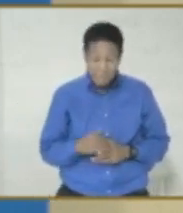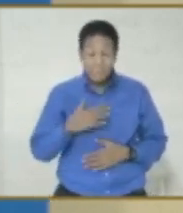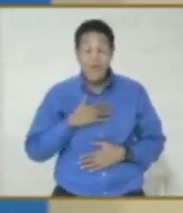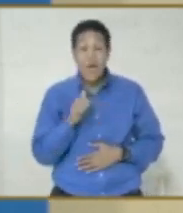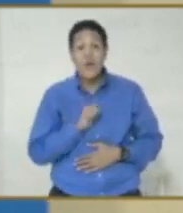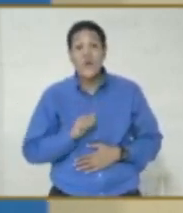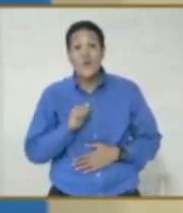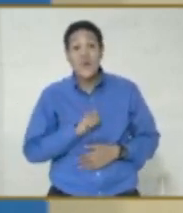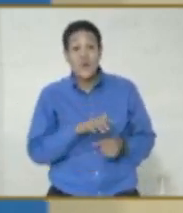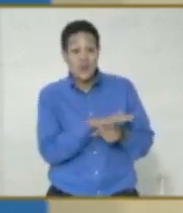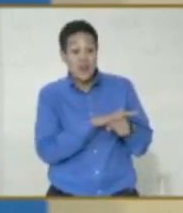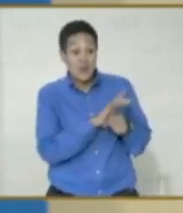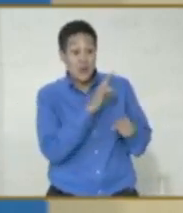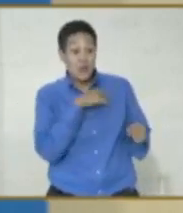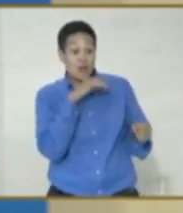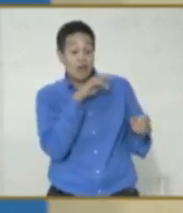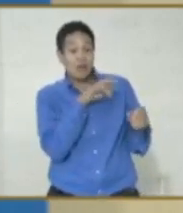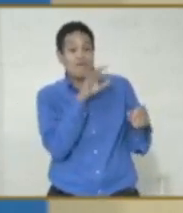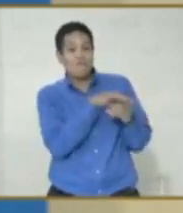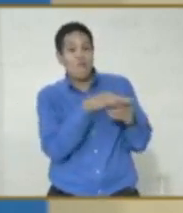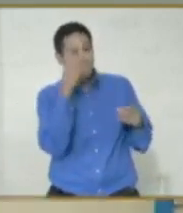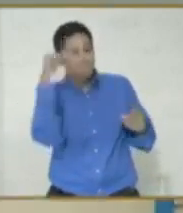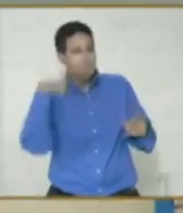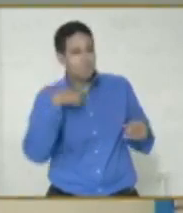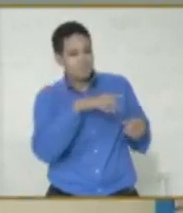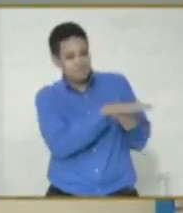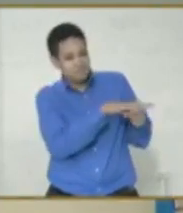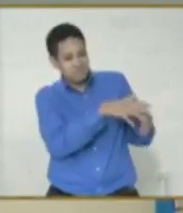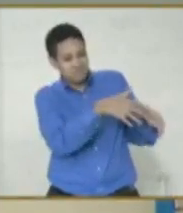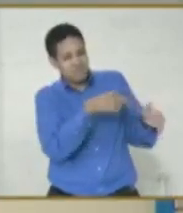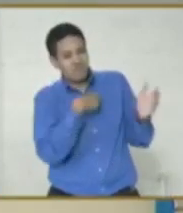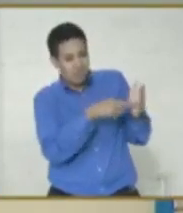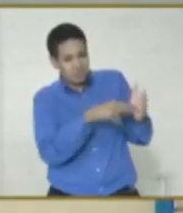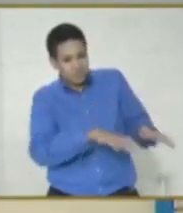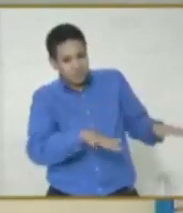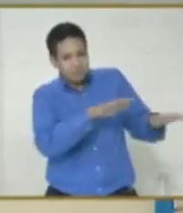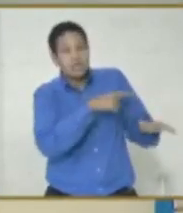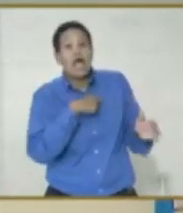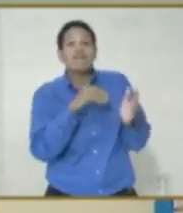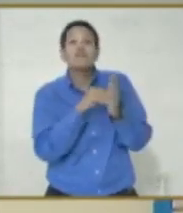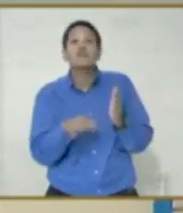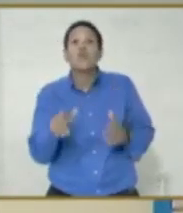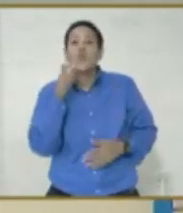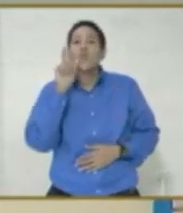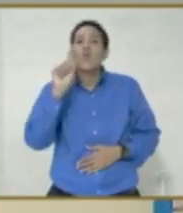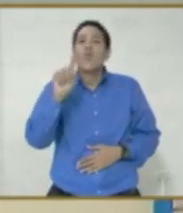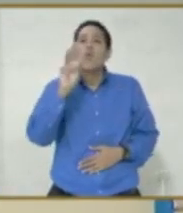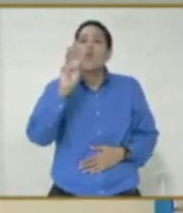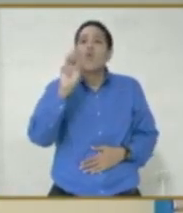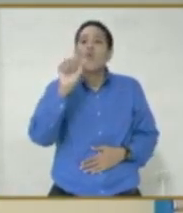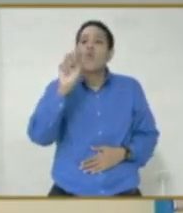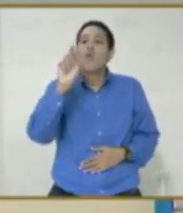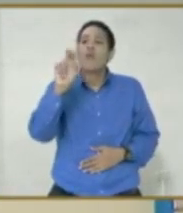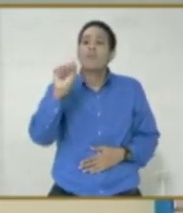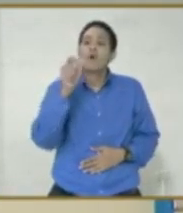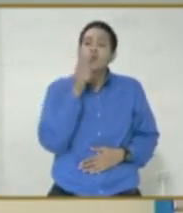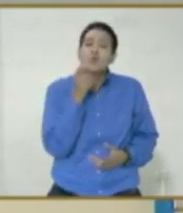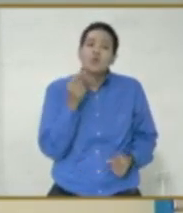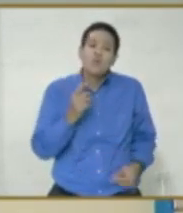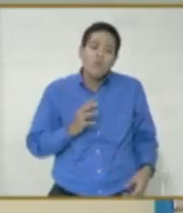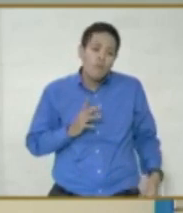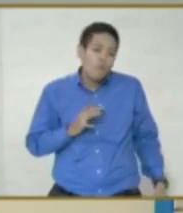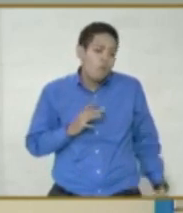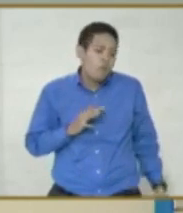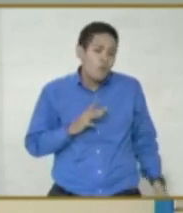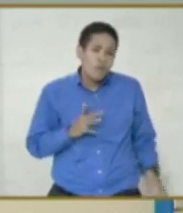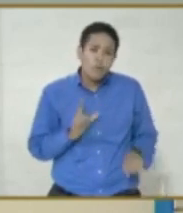constituency, I have a student now, young man who went to Woolmer's, who did so well,